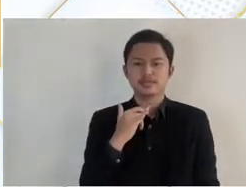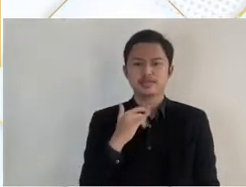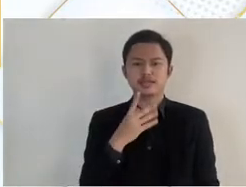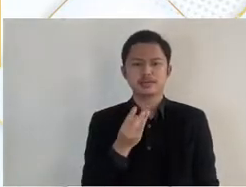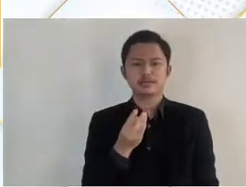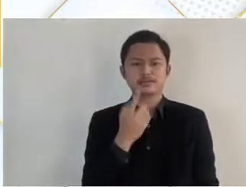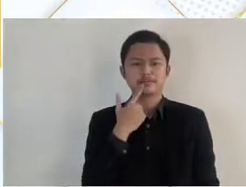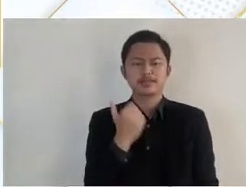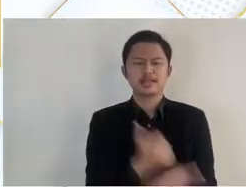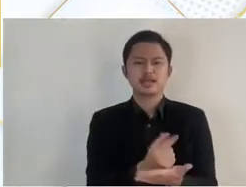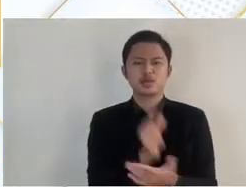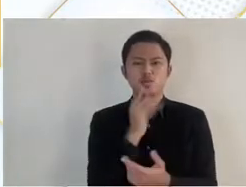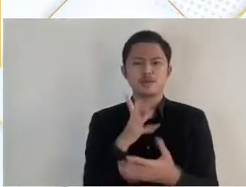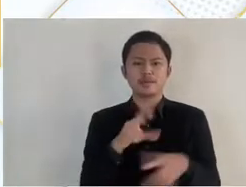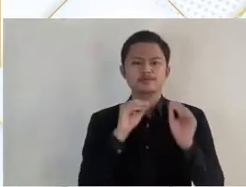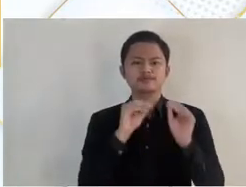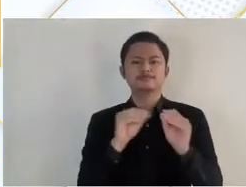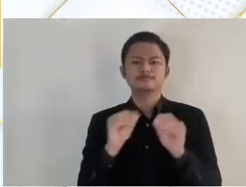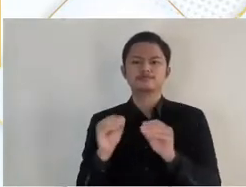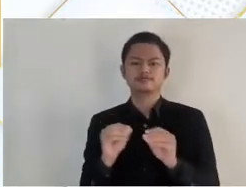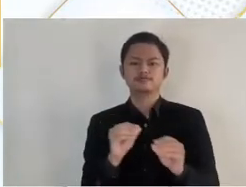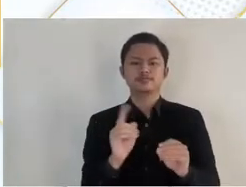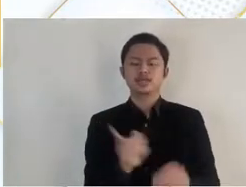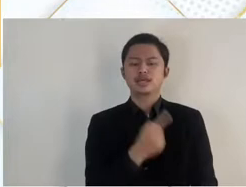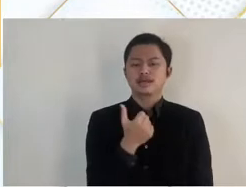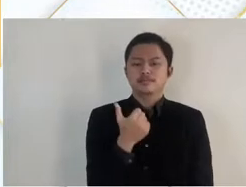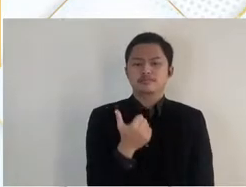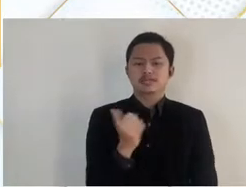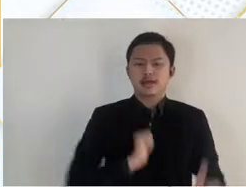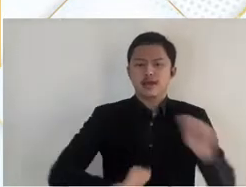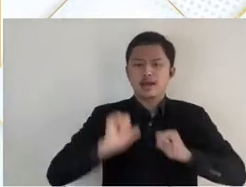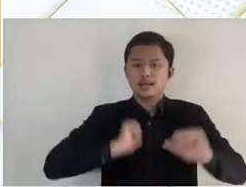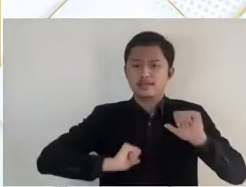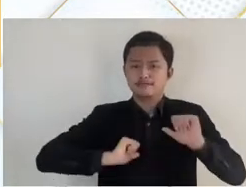do one of two things. We can be an active